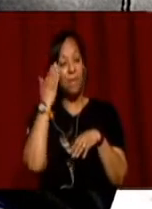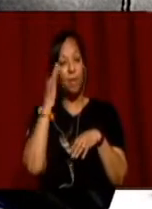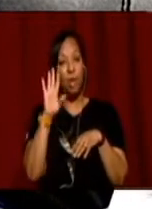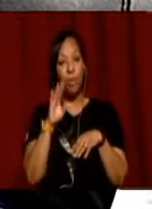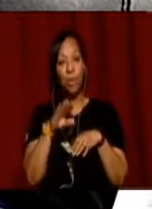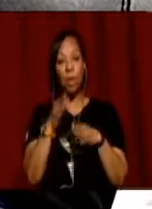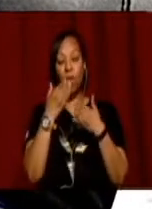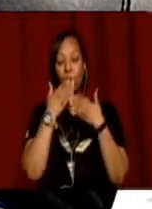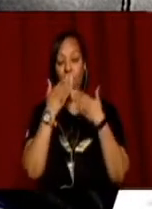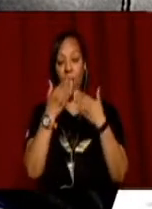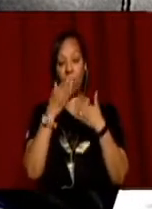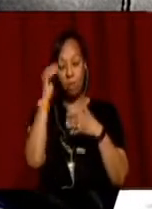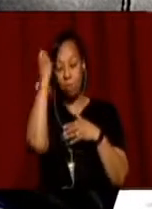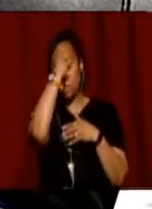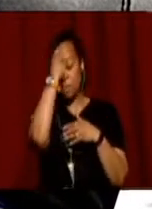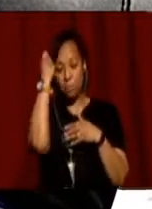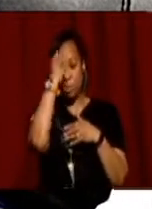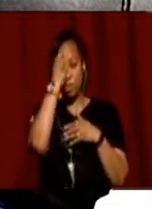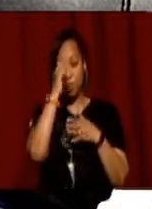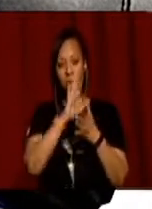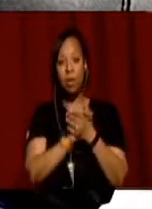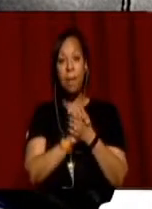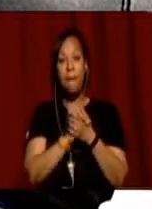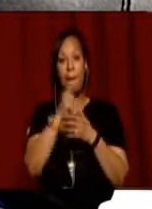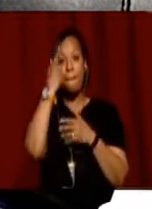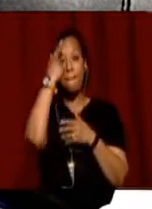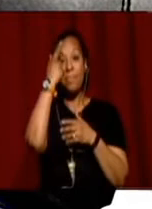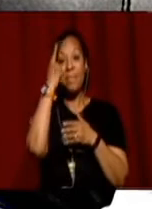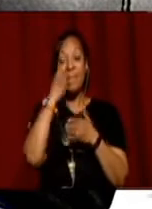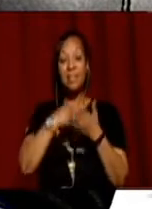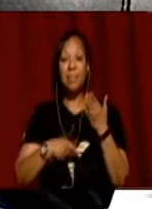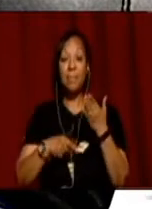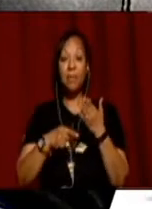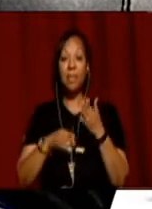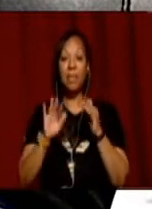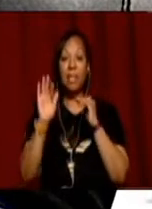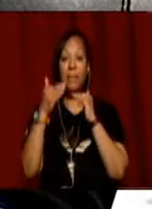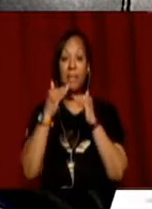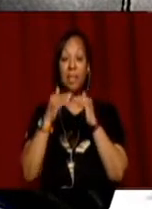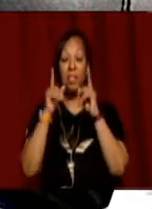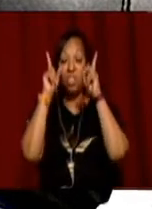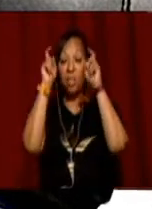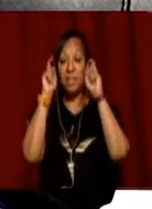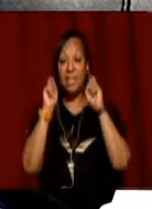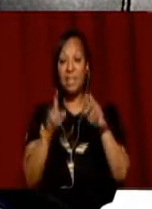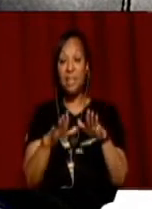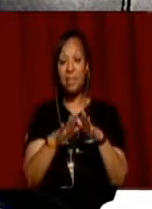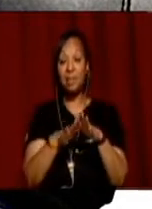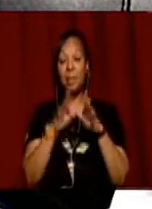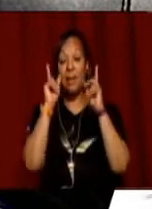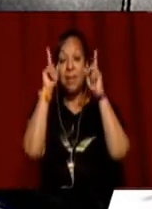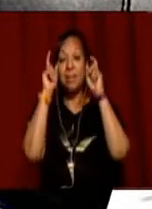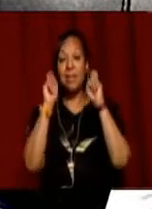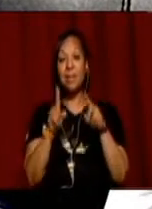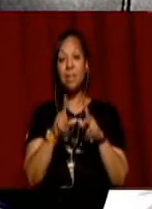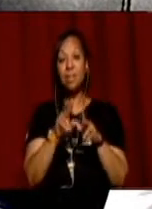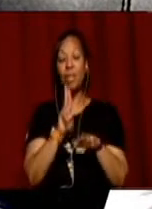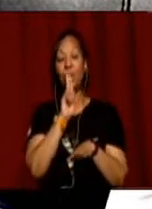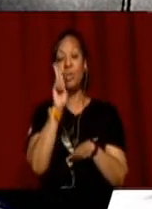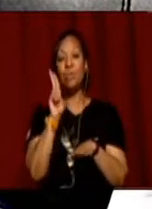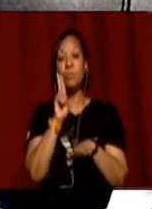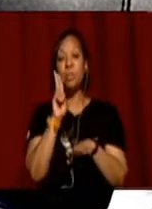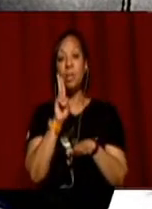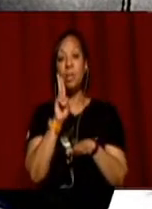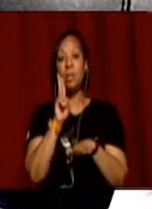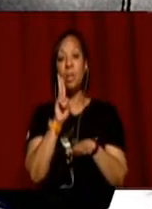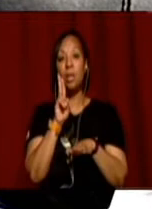symptoms, no cough, no temperature, and everything else. That's some of the limitation of the testing. Testing usually